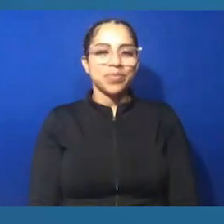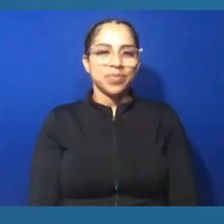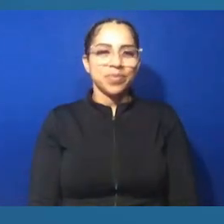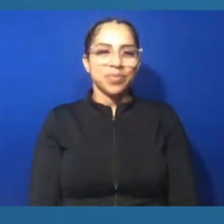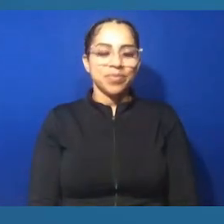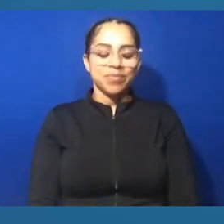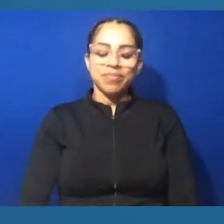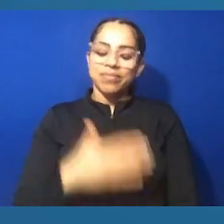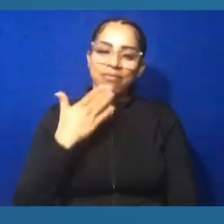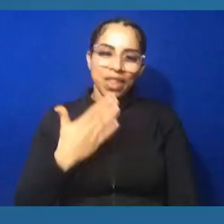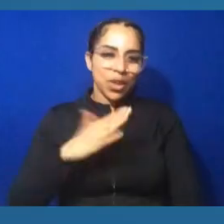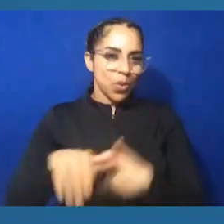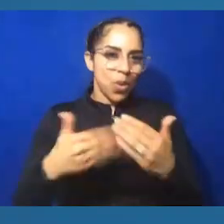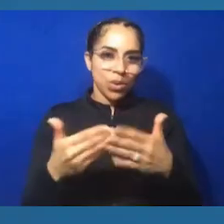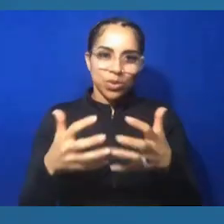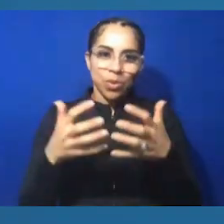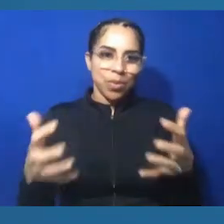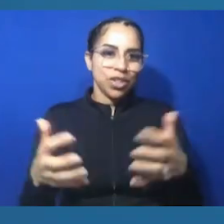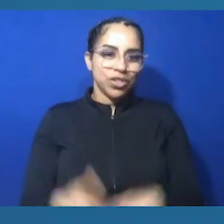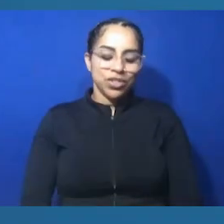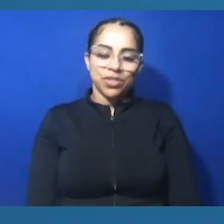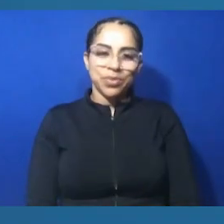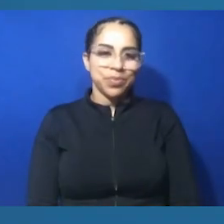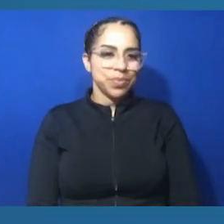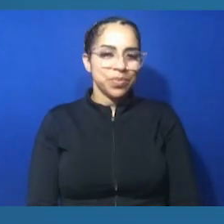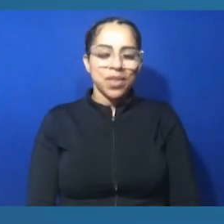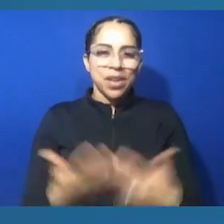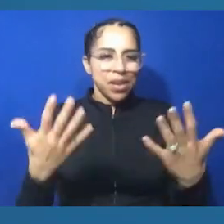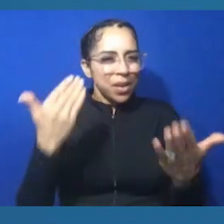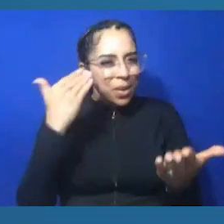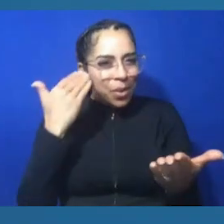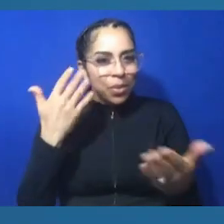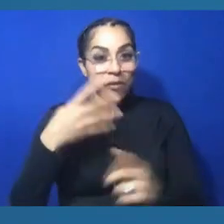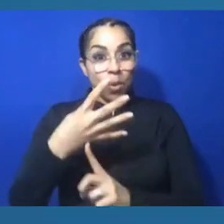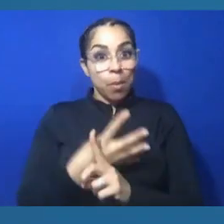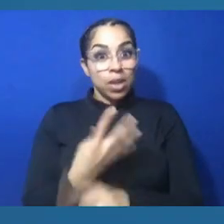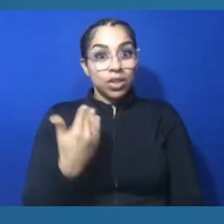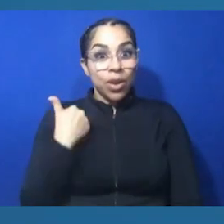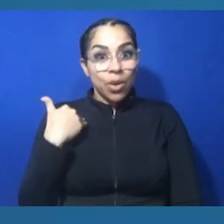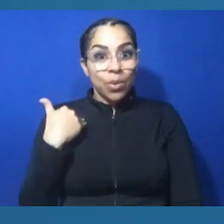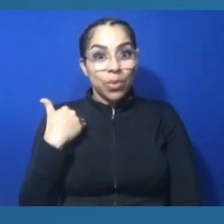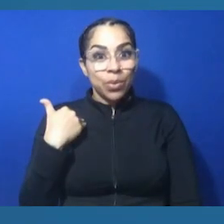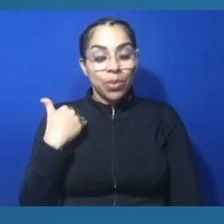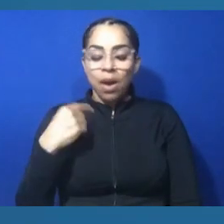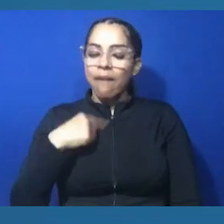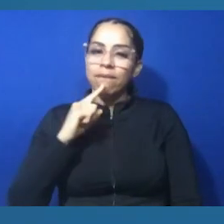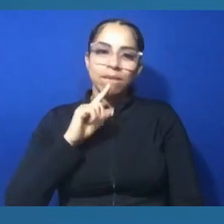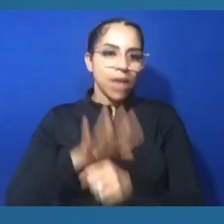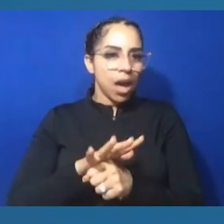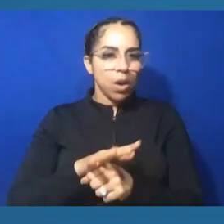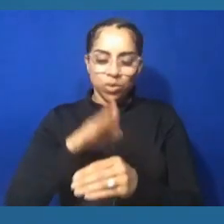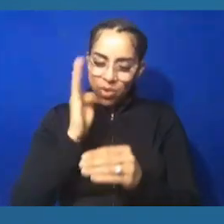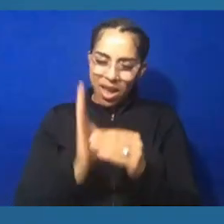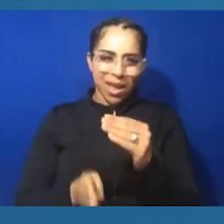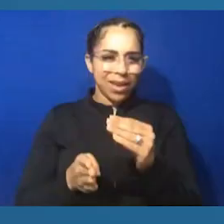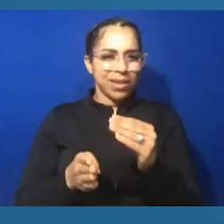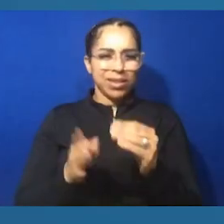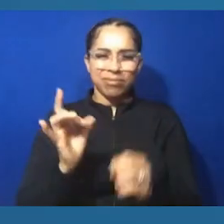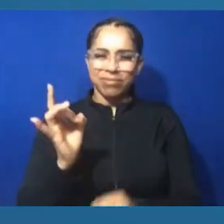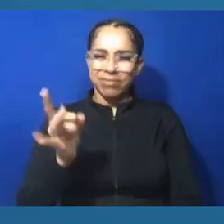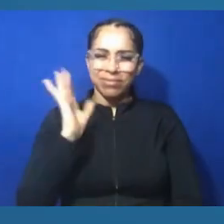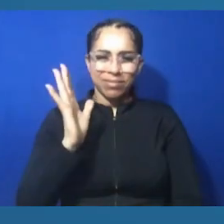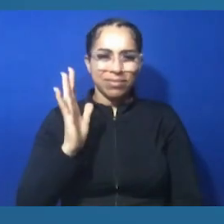Thank you all so much. You know, 4 months ago, I vowed to end the insanity of letting